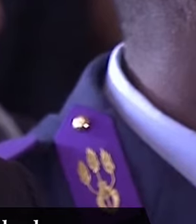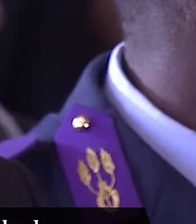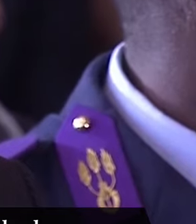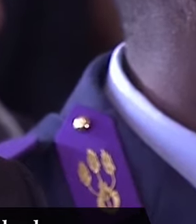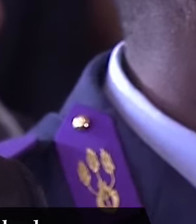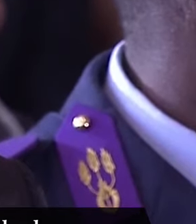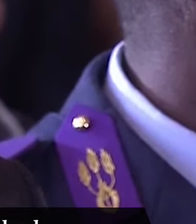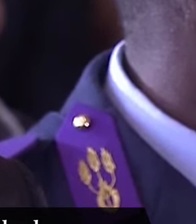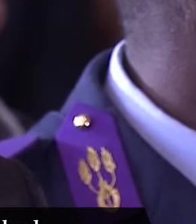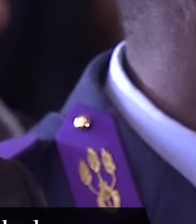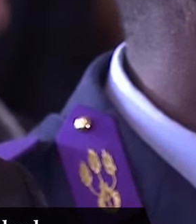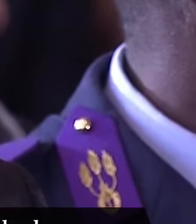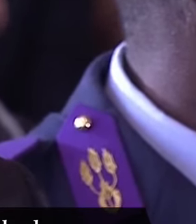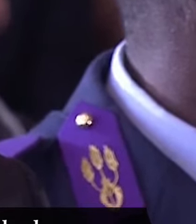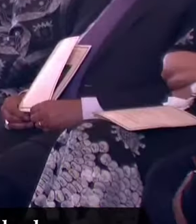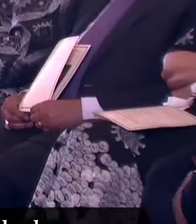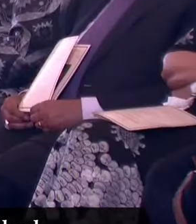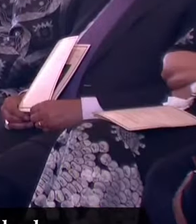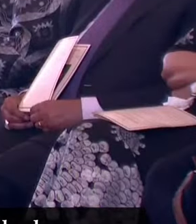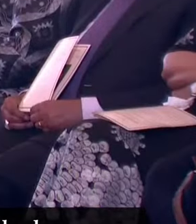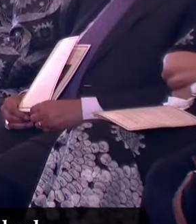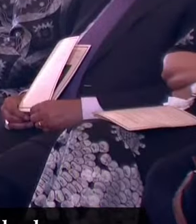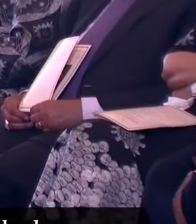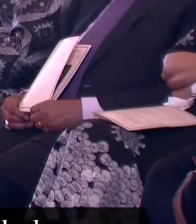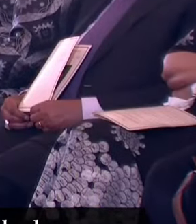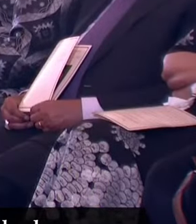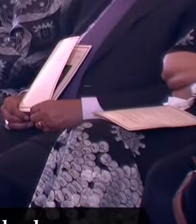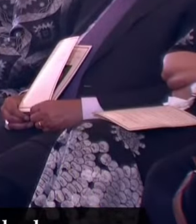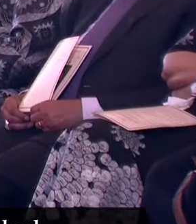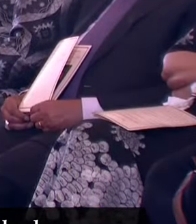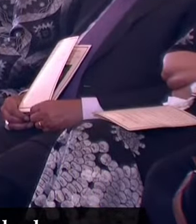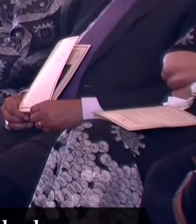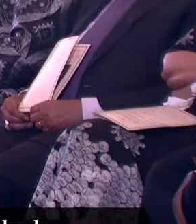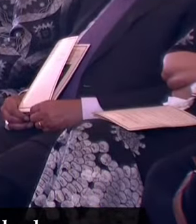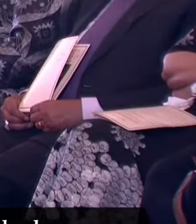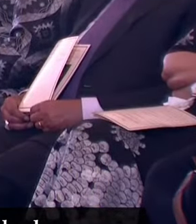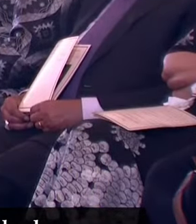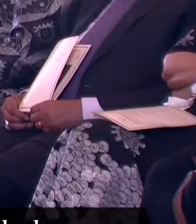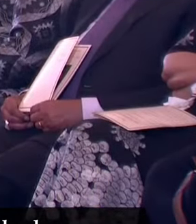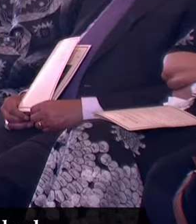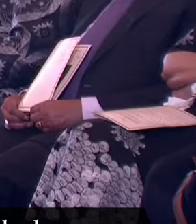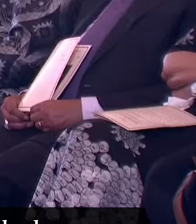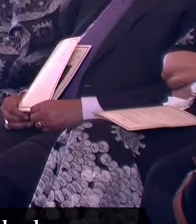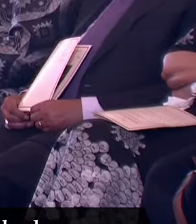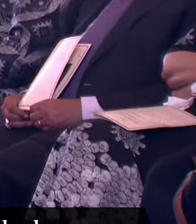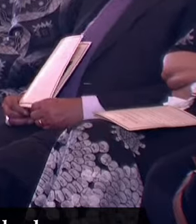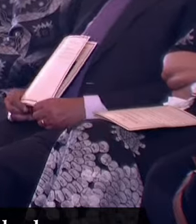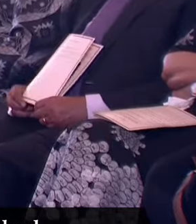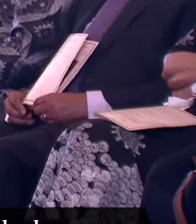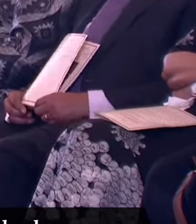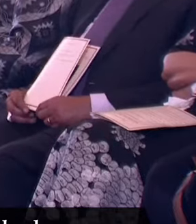Swali Mapahile could not make it, and therefore Comrade Ronnie is filling in. Thank you, Comrade